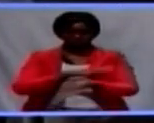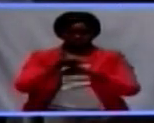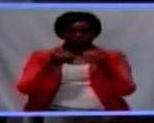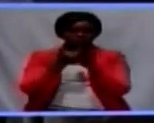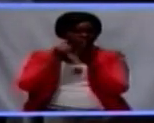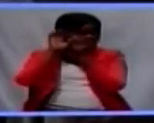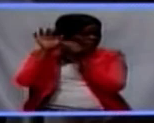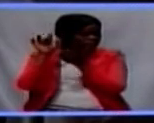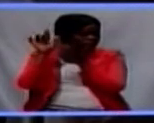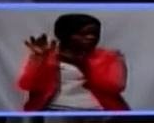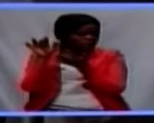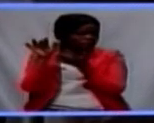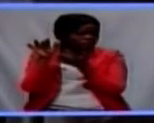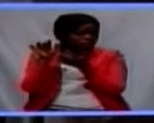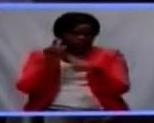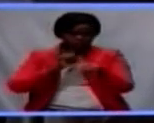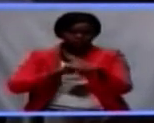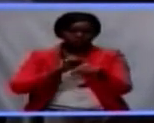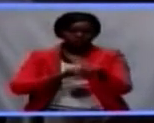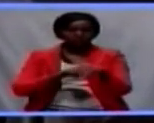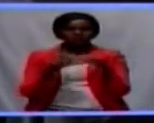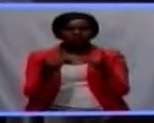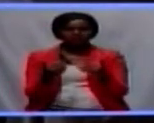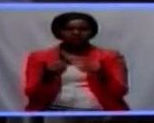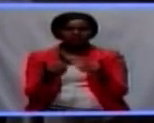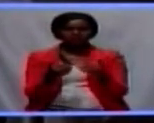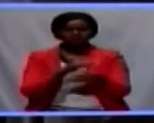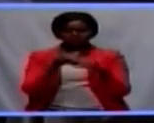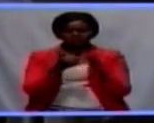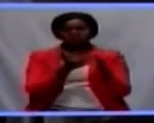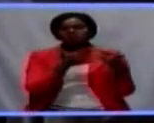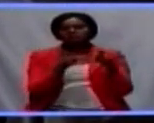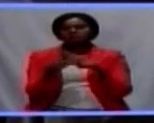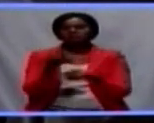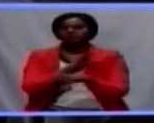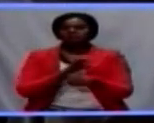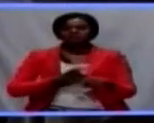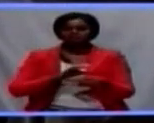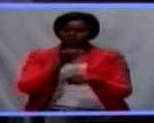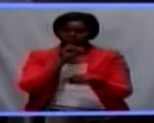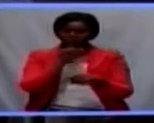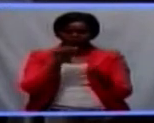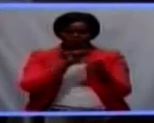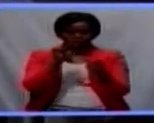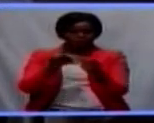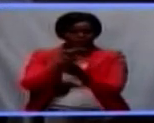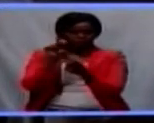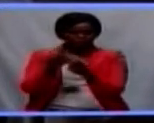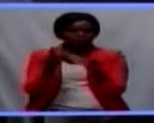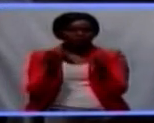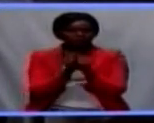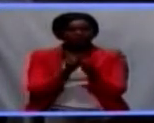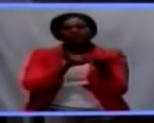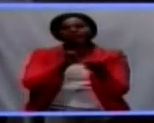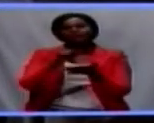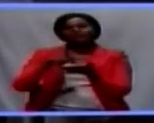that during this period, entities will be factual and truthful, you know, with the